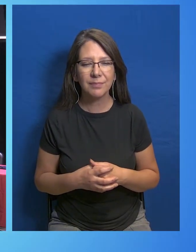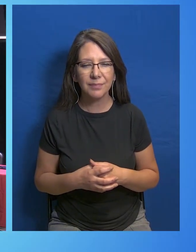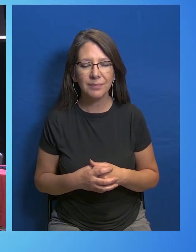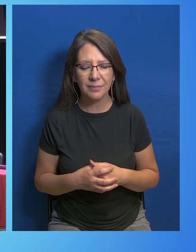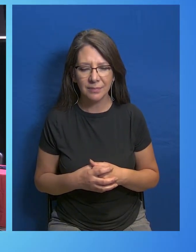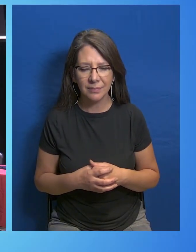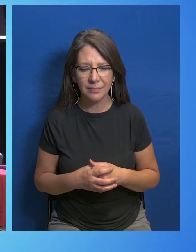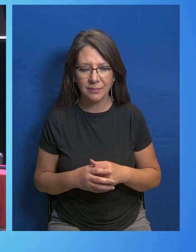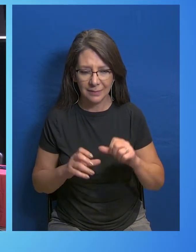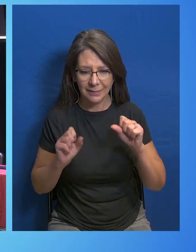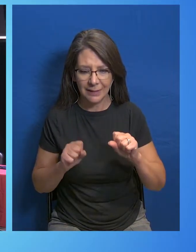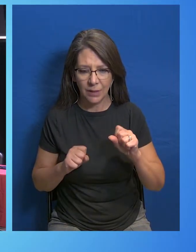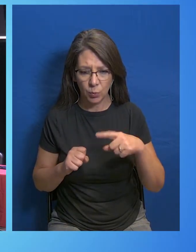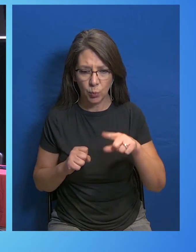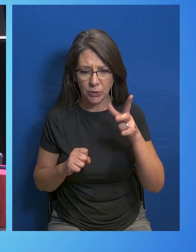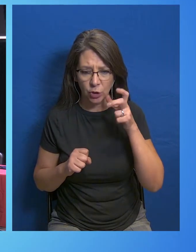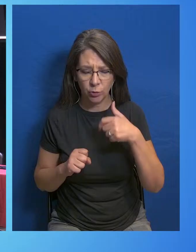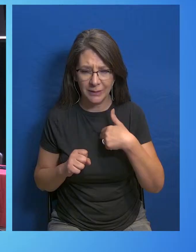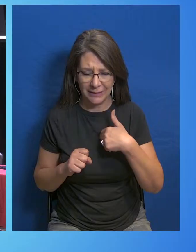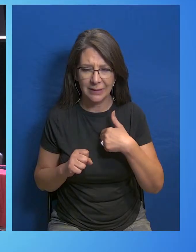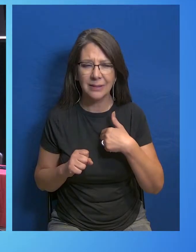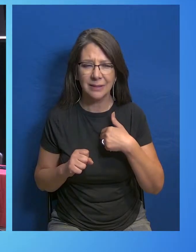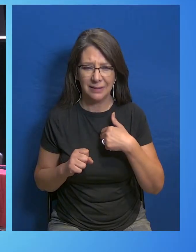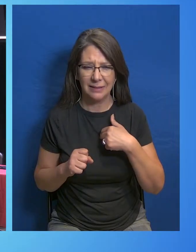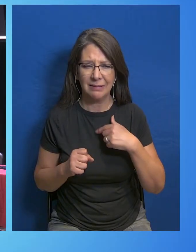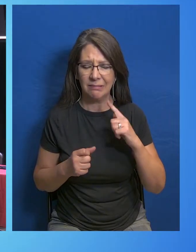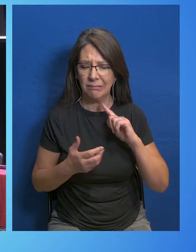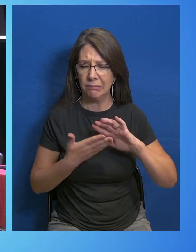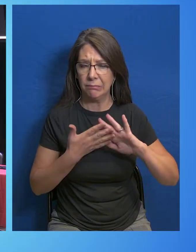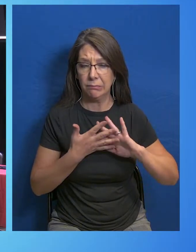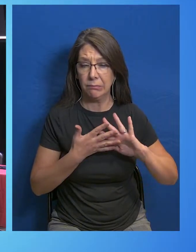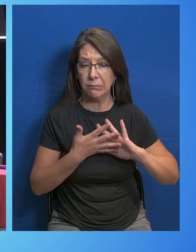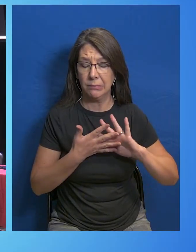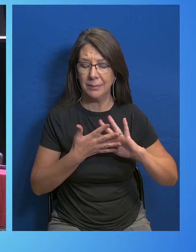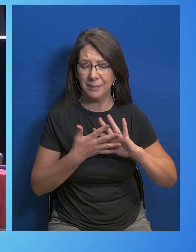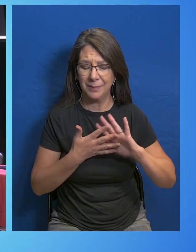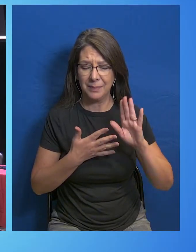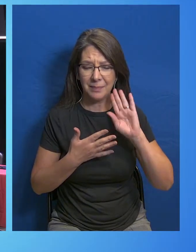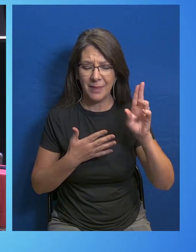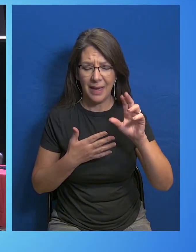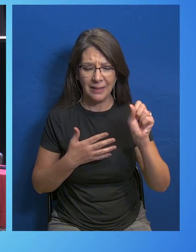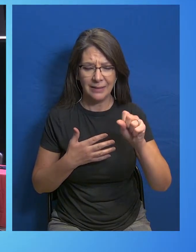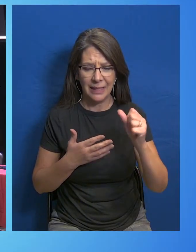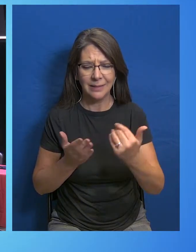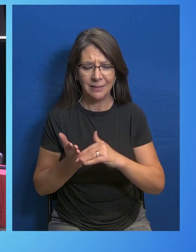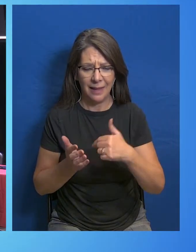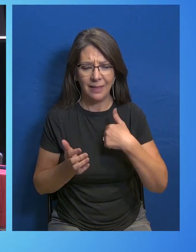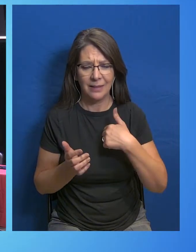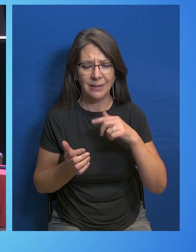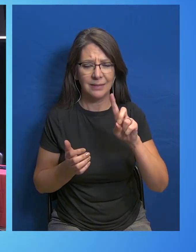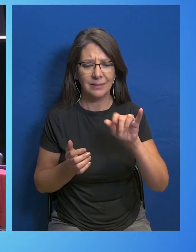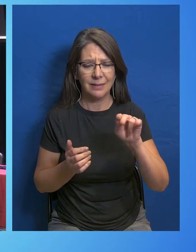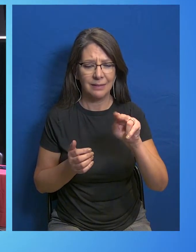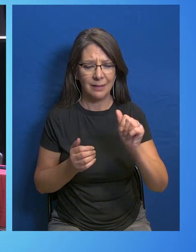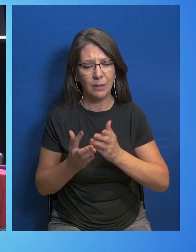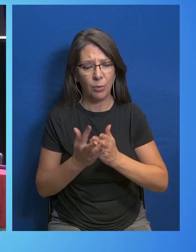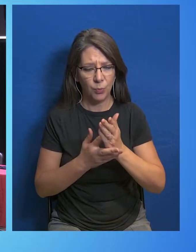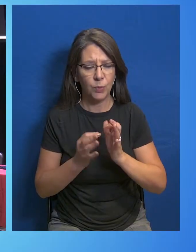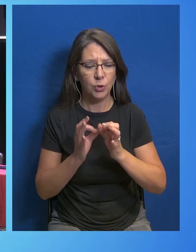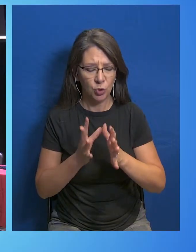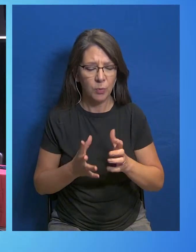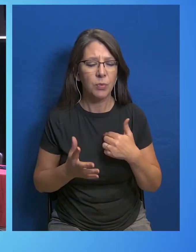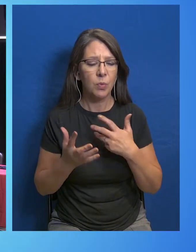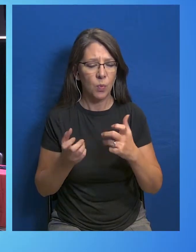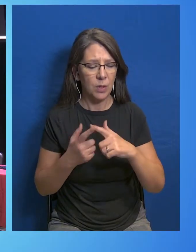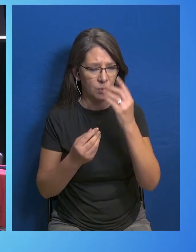Can you hear me? Yes. Oh. Okay. Hi, yes, so this, again, this is Diana from the interpreter, and I wanted to